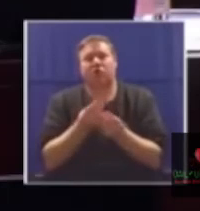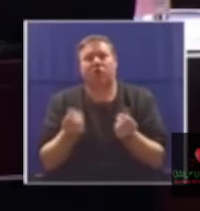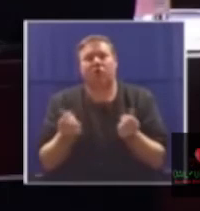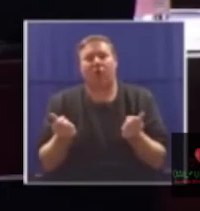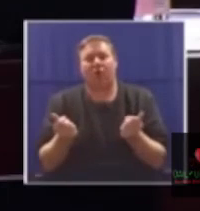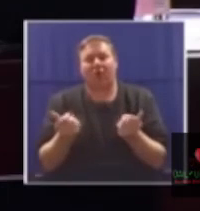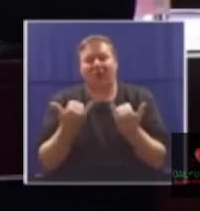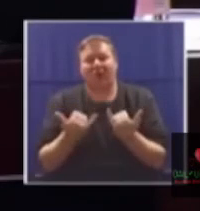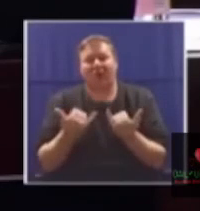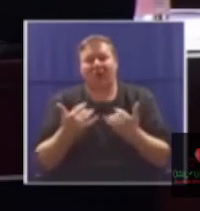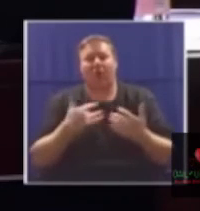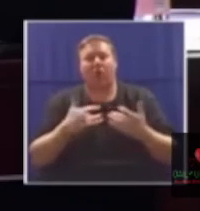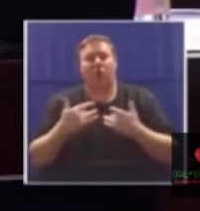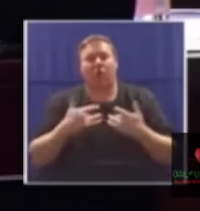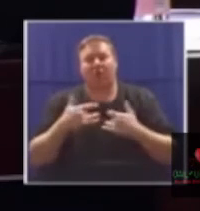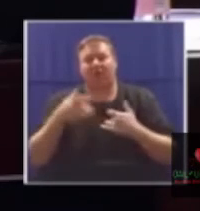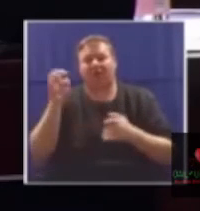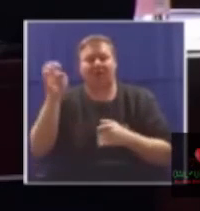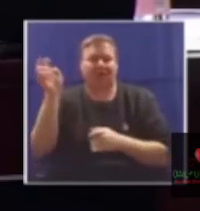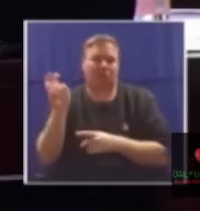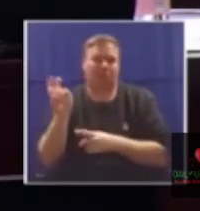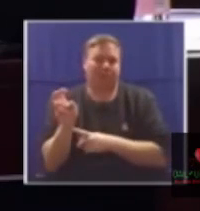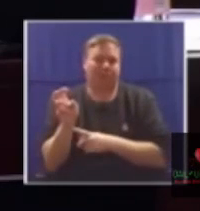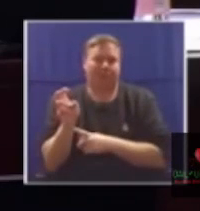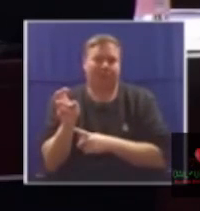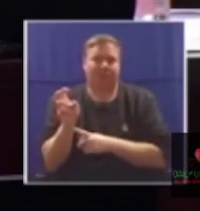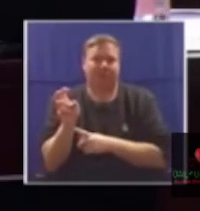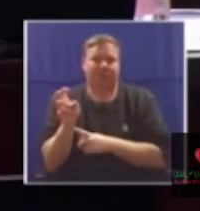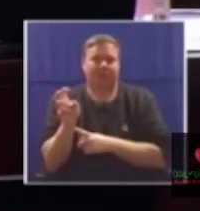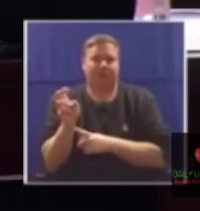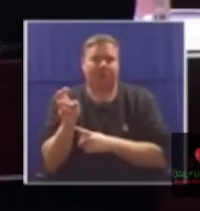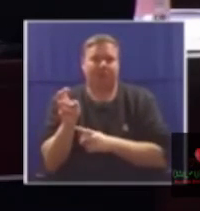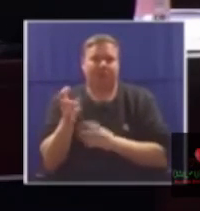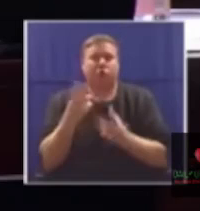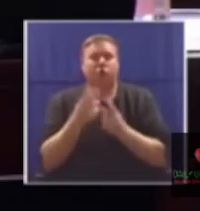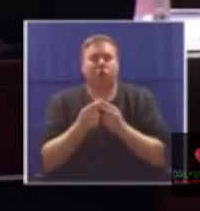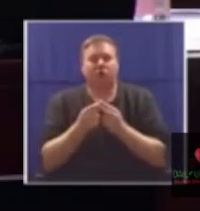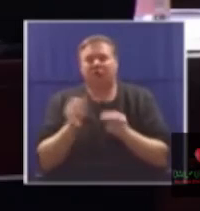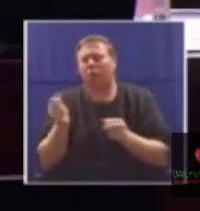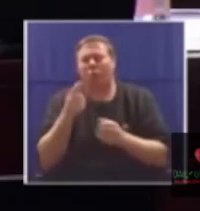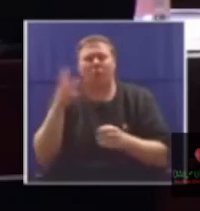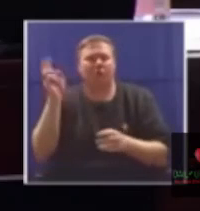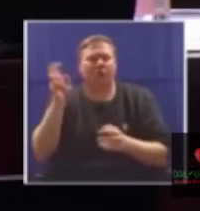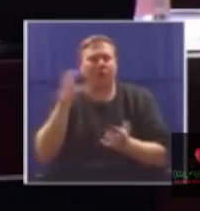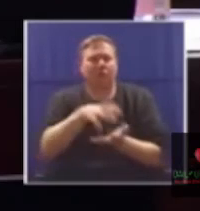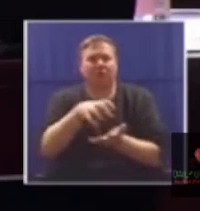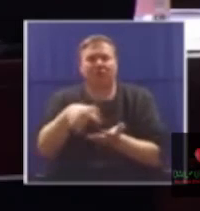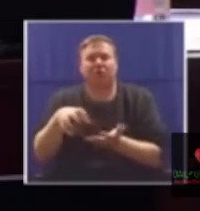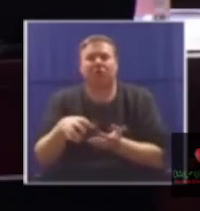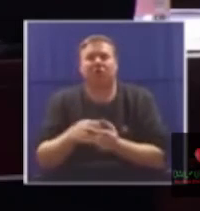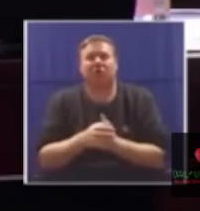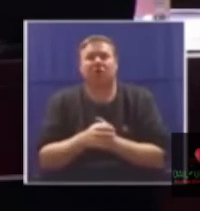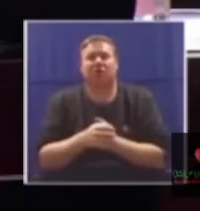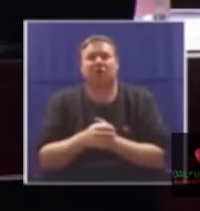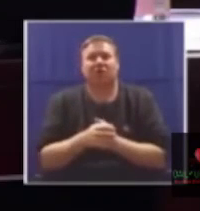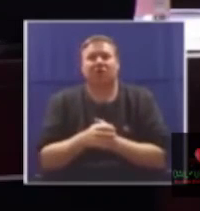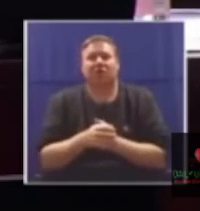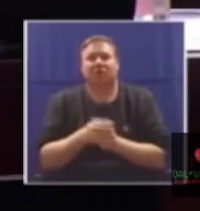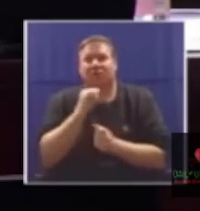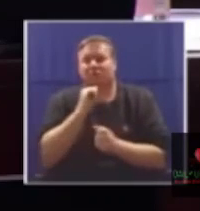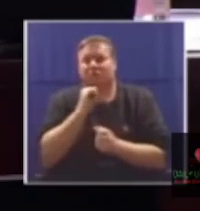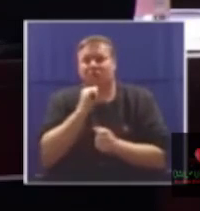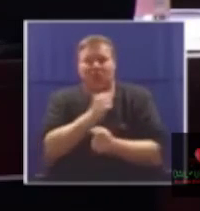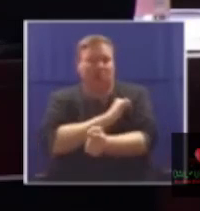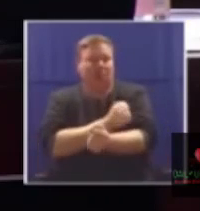are the current crises in Eskom, in all the units and all the power stations. We do not, of course, have political